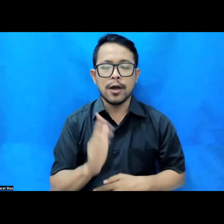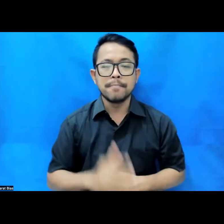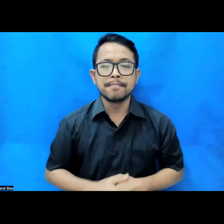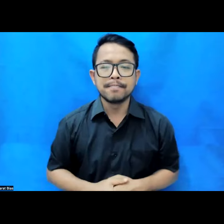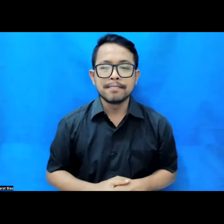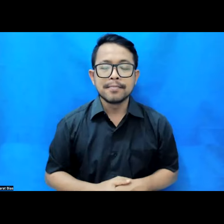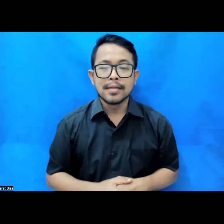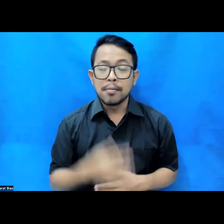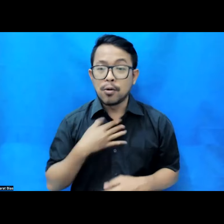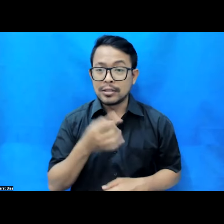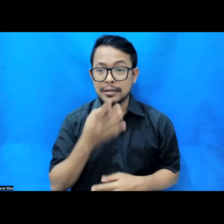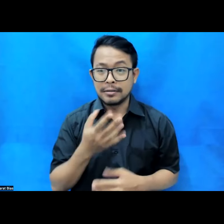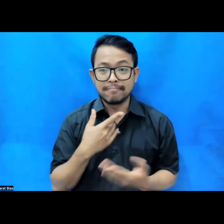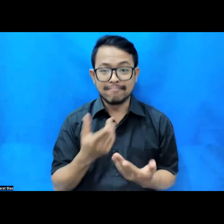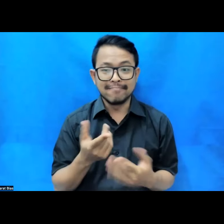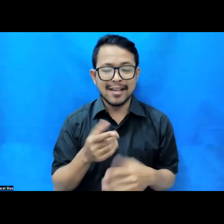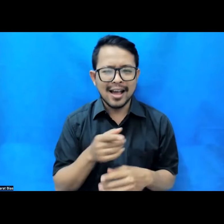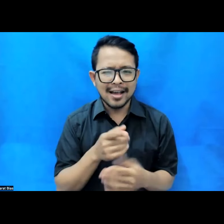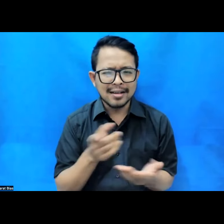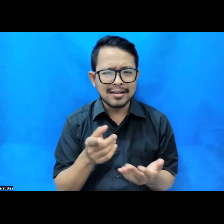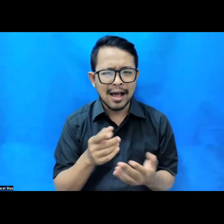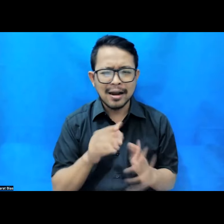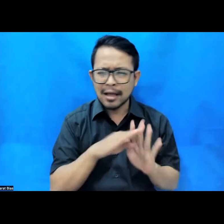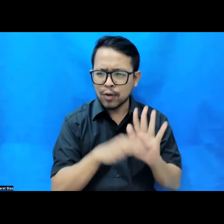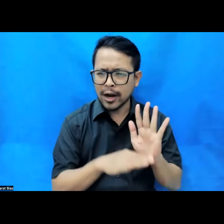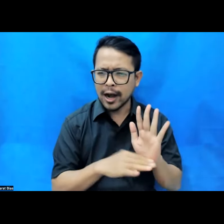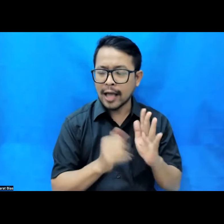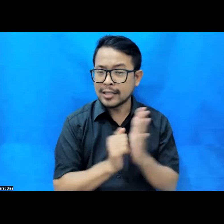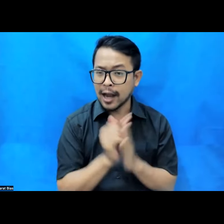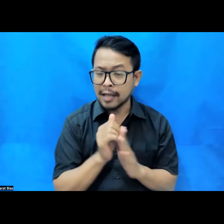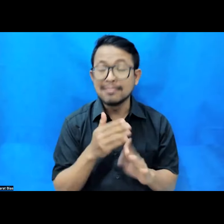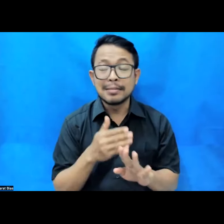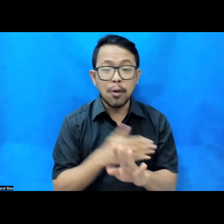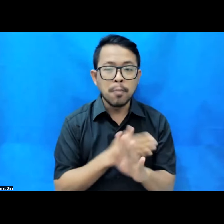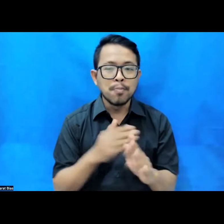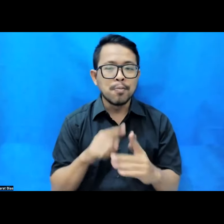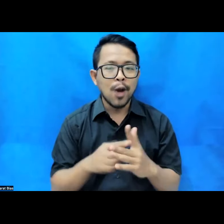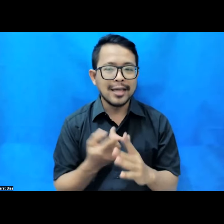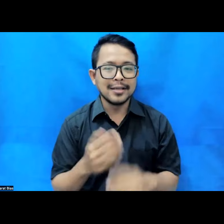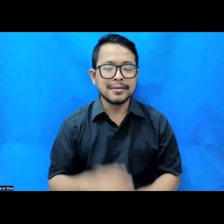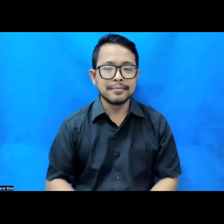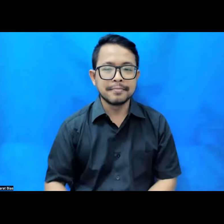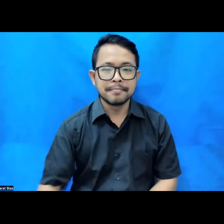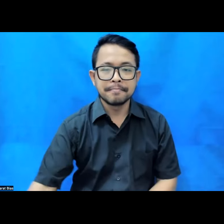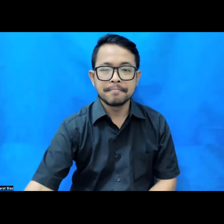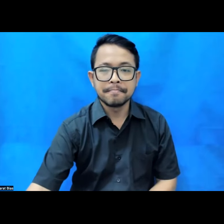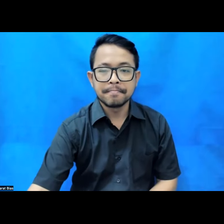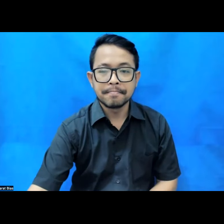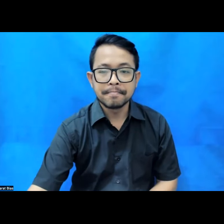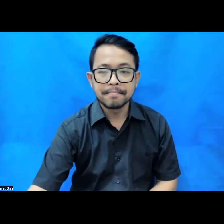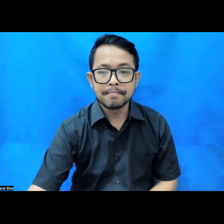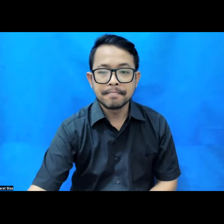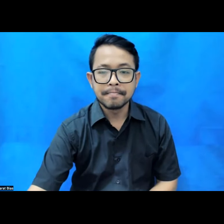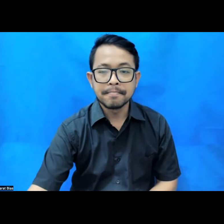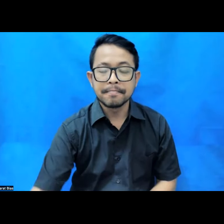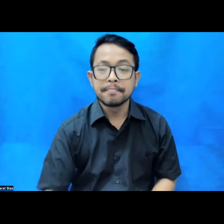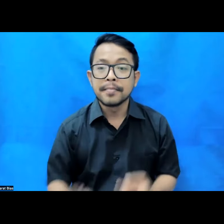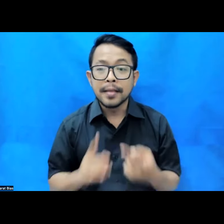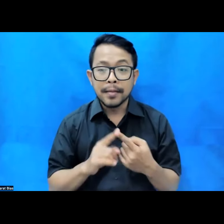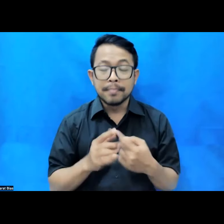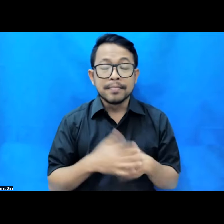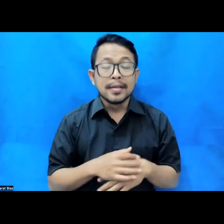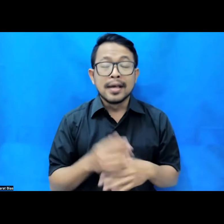for attending our event. Allow me to emphasize some of the house rules before we begin our session today. First of all,